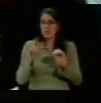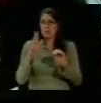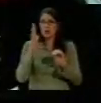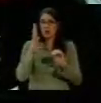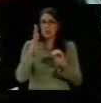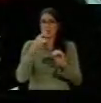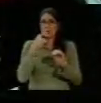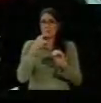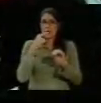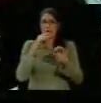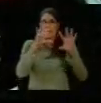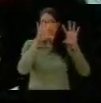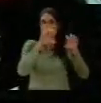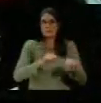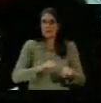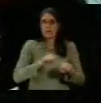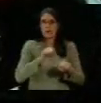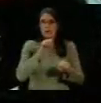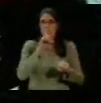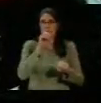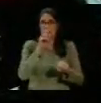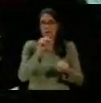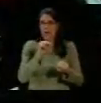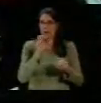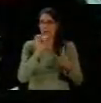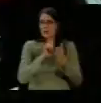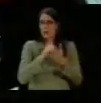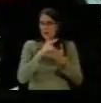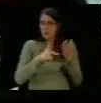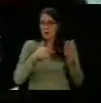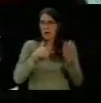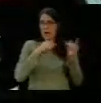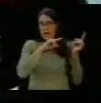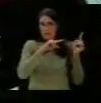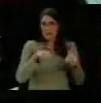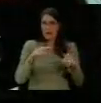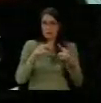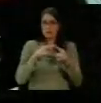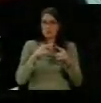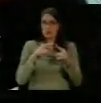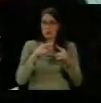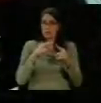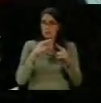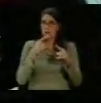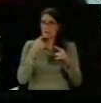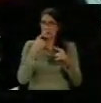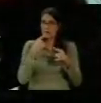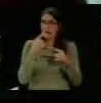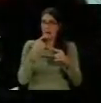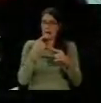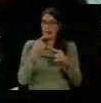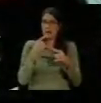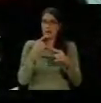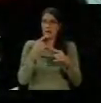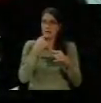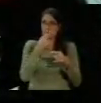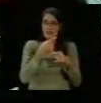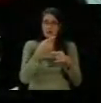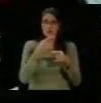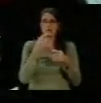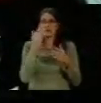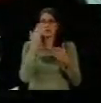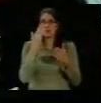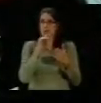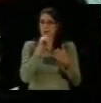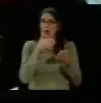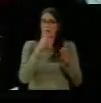say, tear it down. Now, that was what I came in here to enjoin this funding, to keep them from going on site